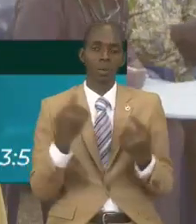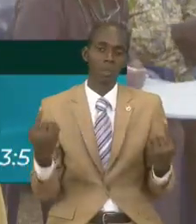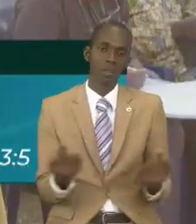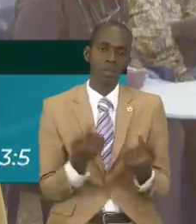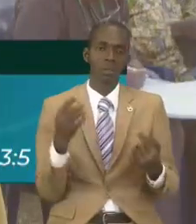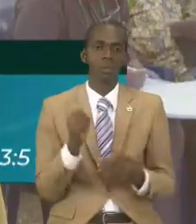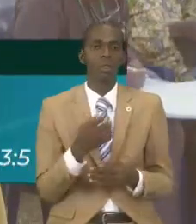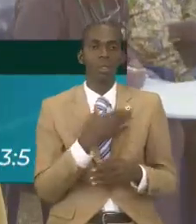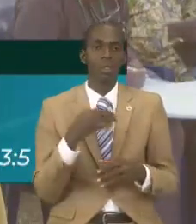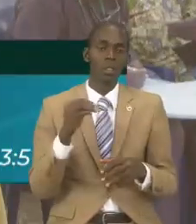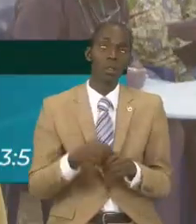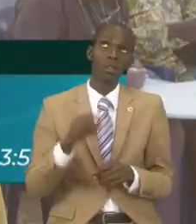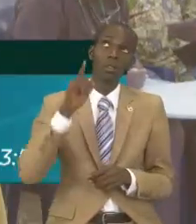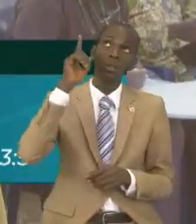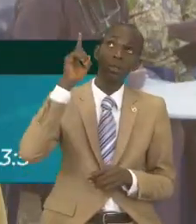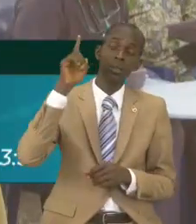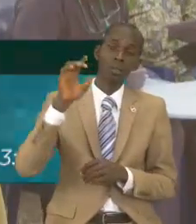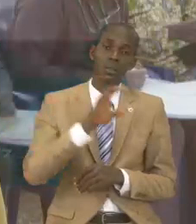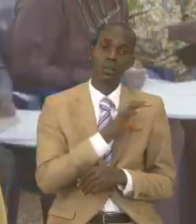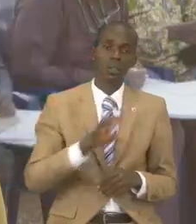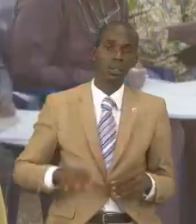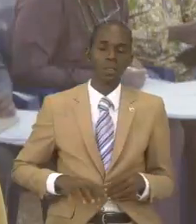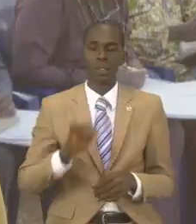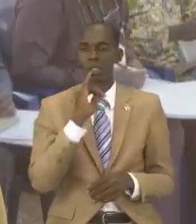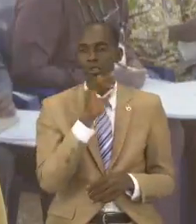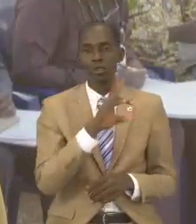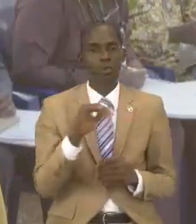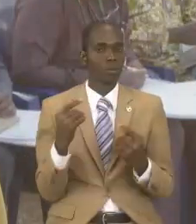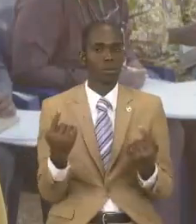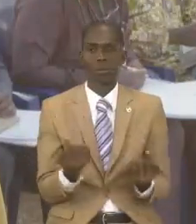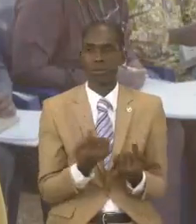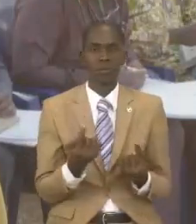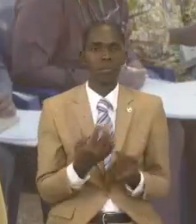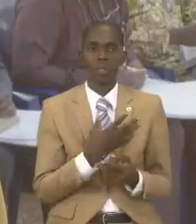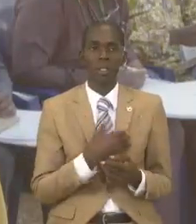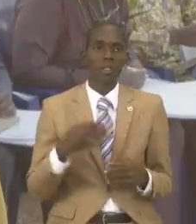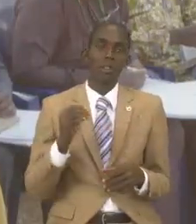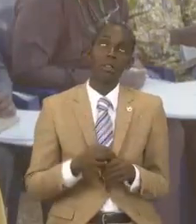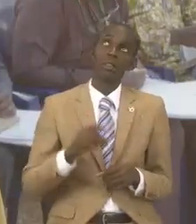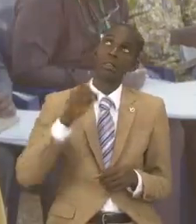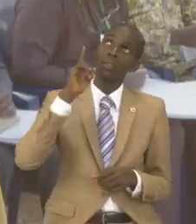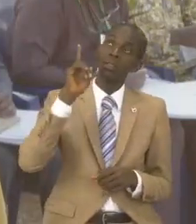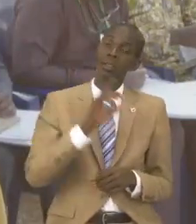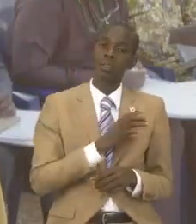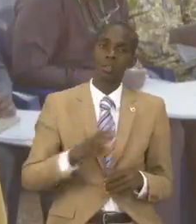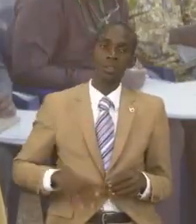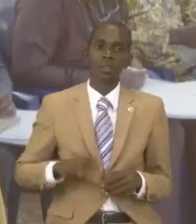And in him is no sin. And in him is no